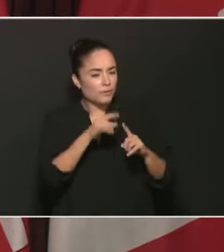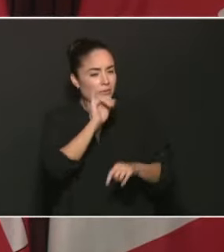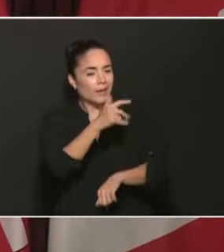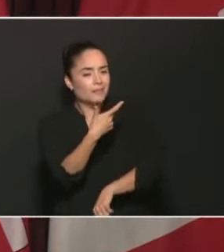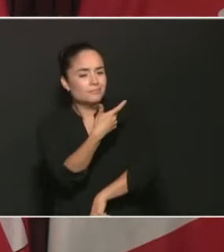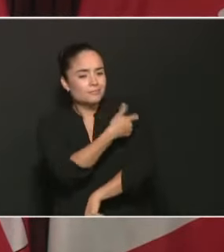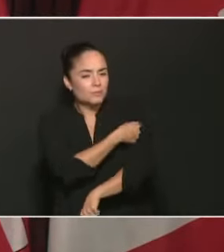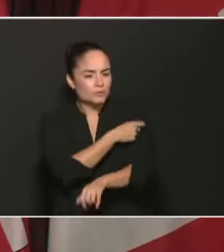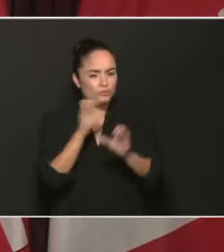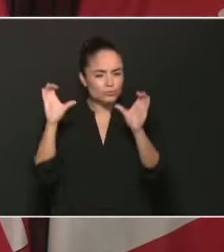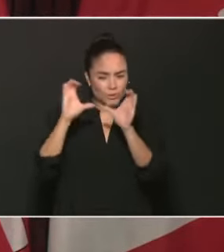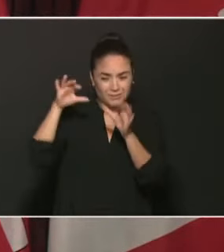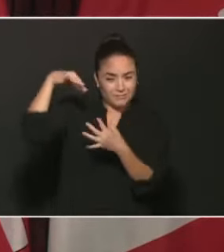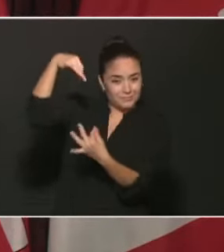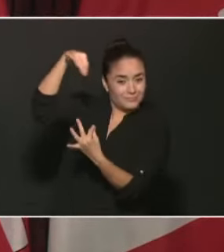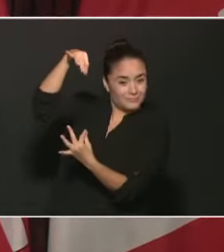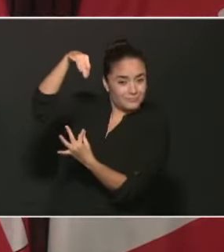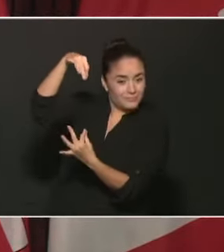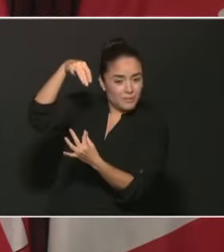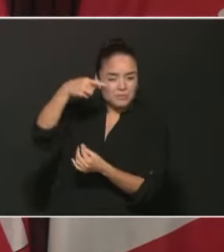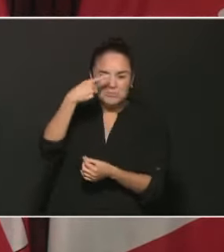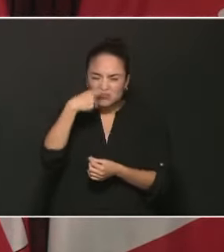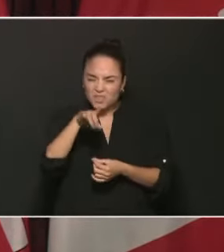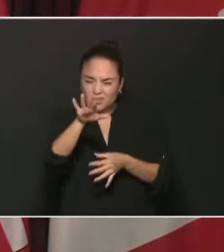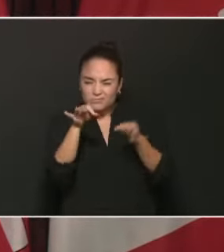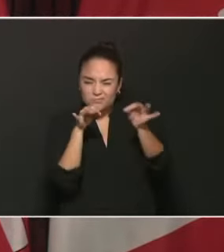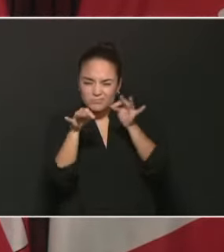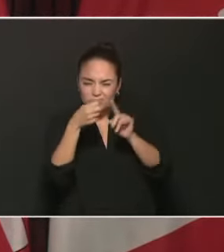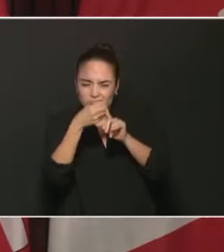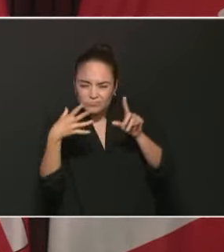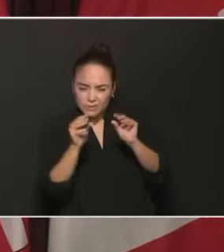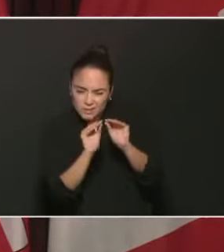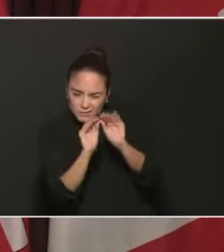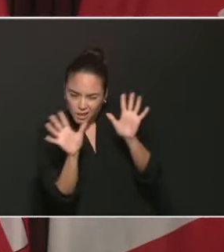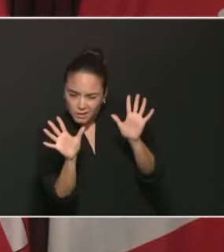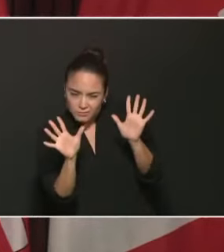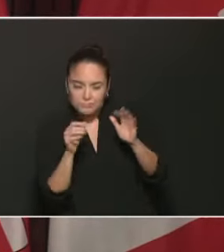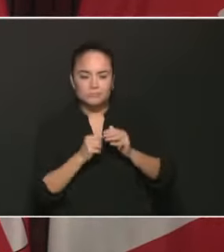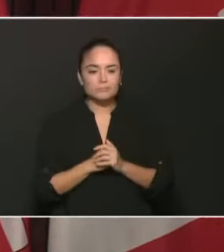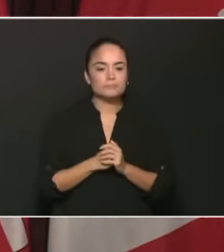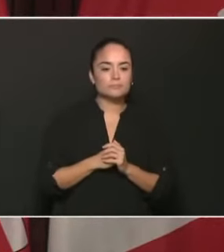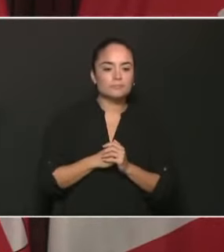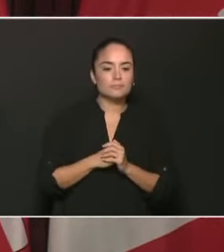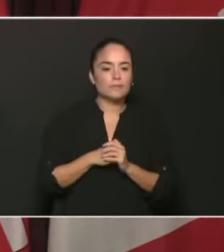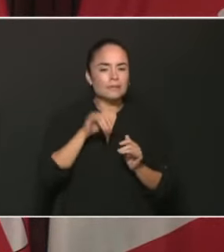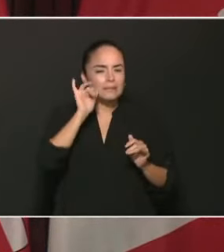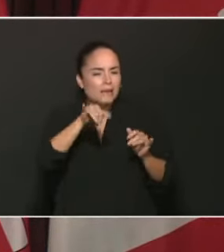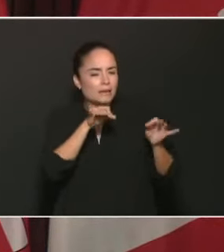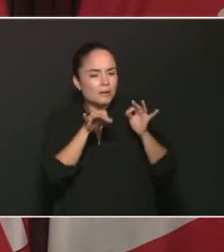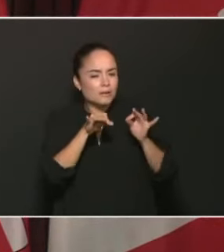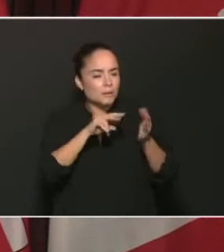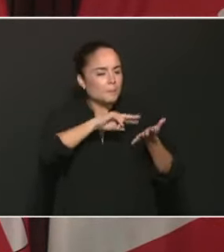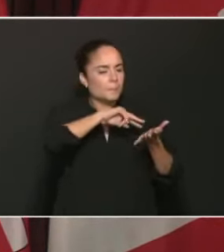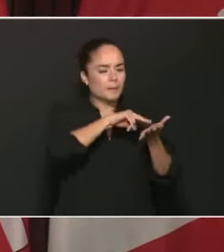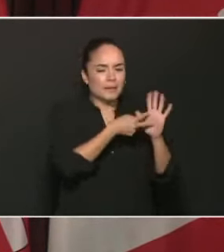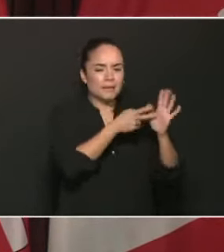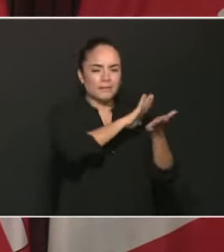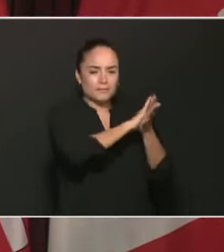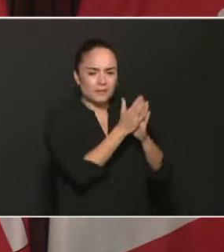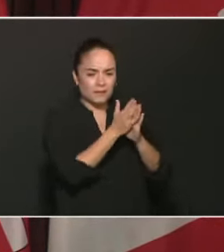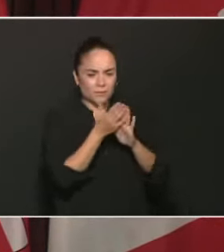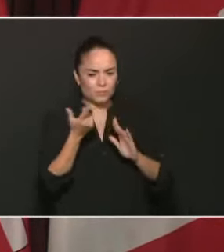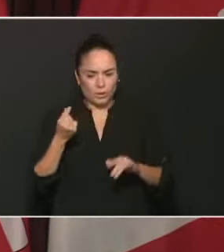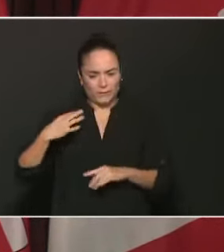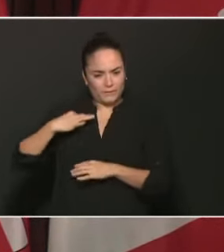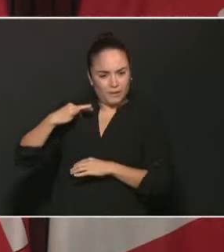just clearly say what you would have to see to actually move that to a voluntary basis? Is it something